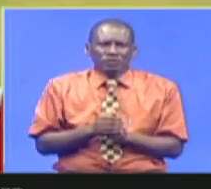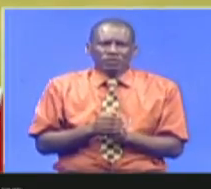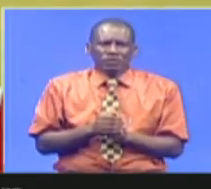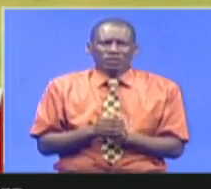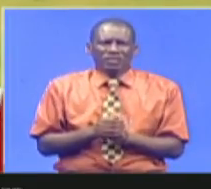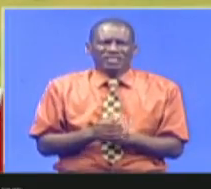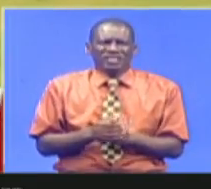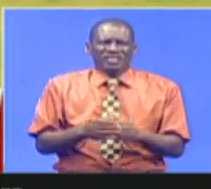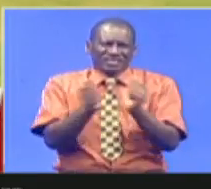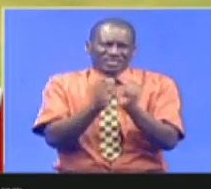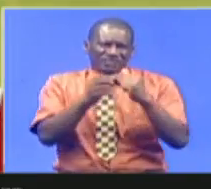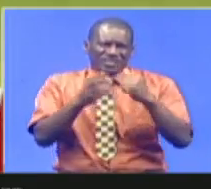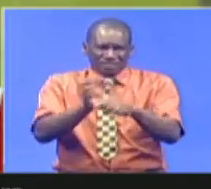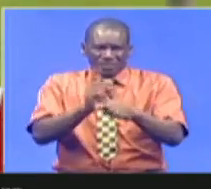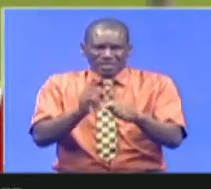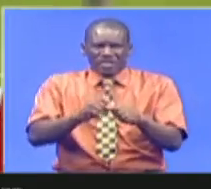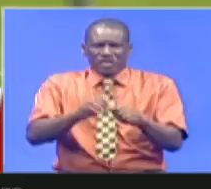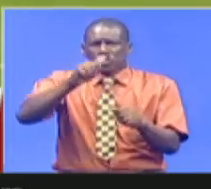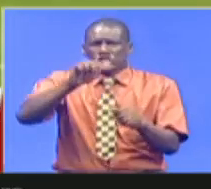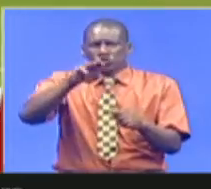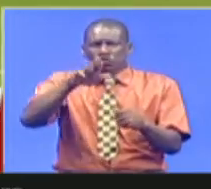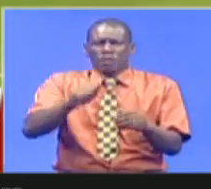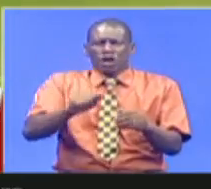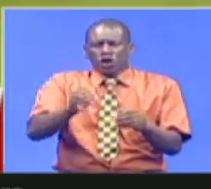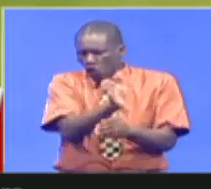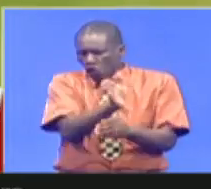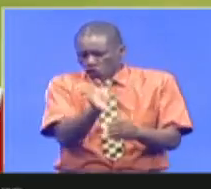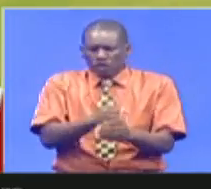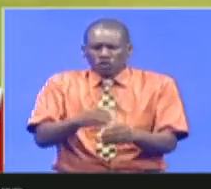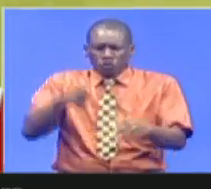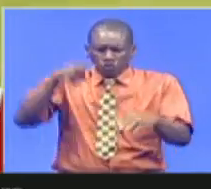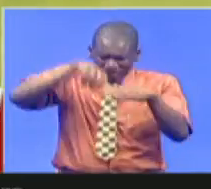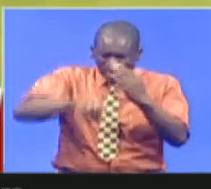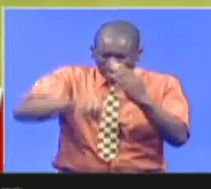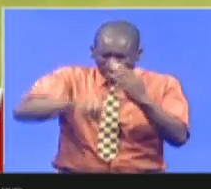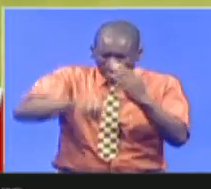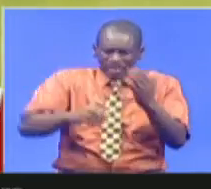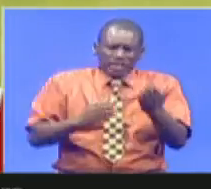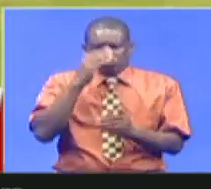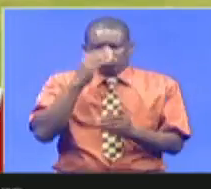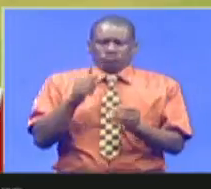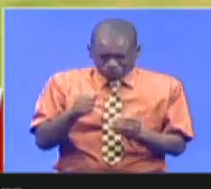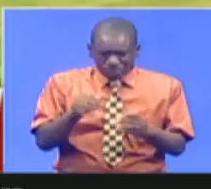In the 17th minute, a Lawrence Juma corner was headed in by Nicholas Kipkirui.